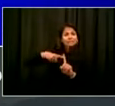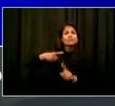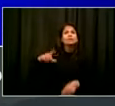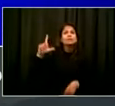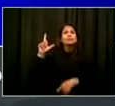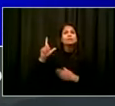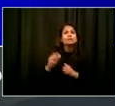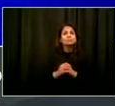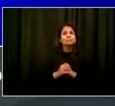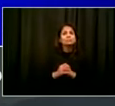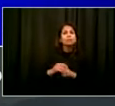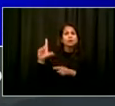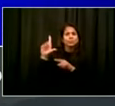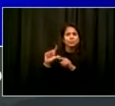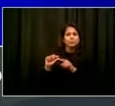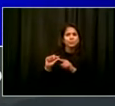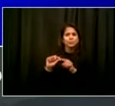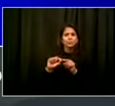rolling average number is